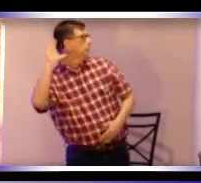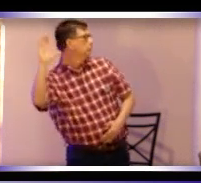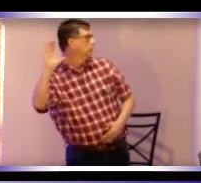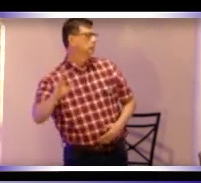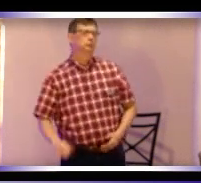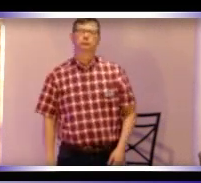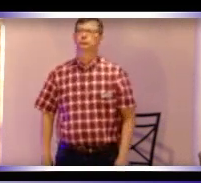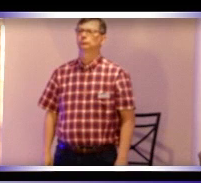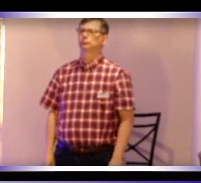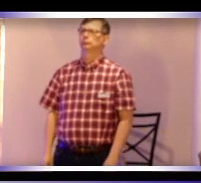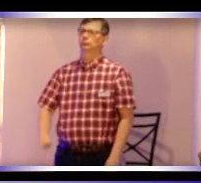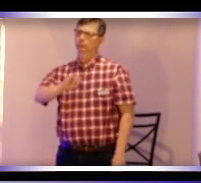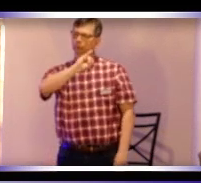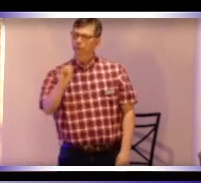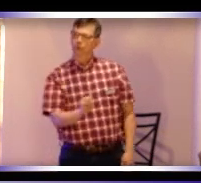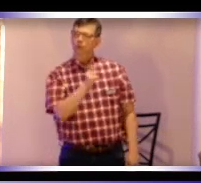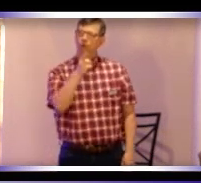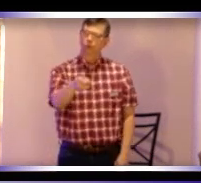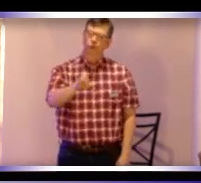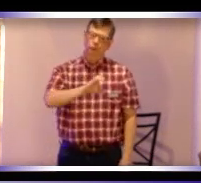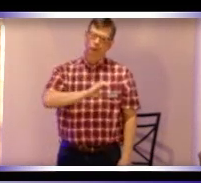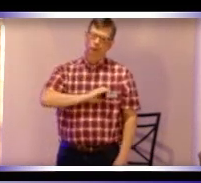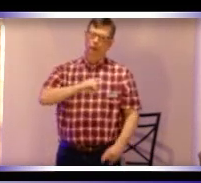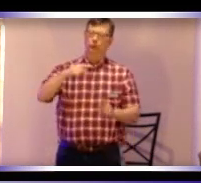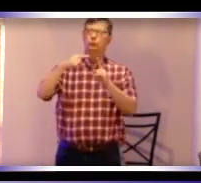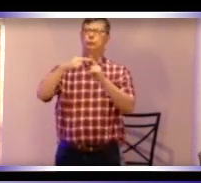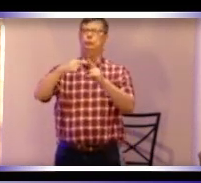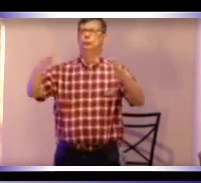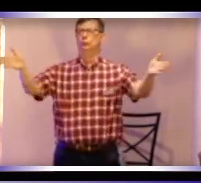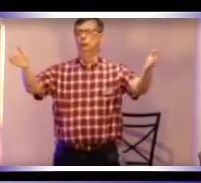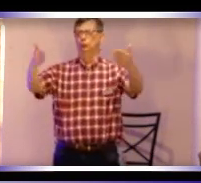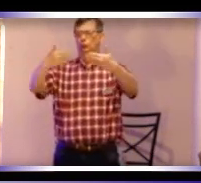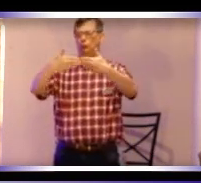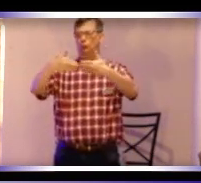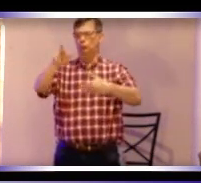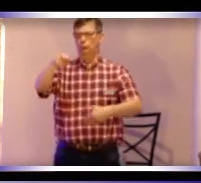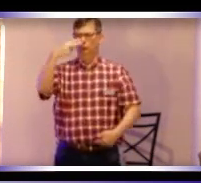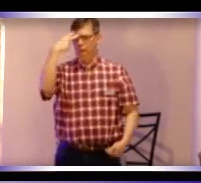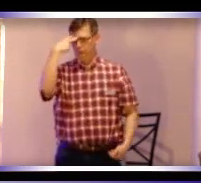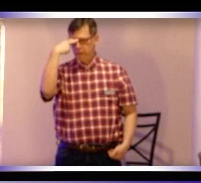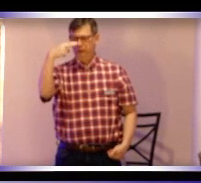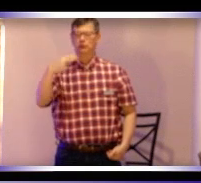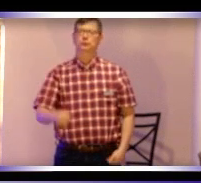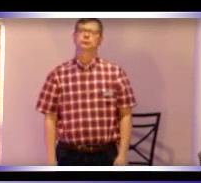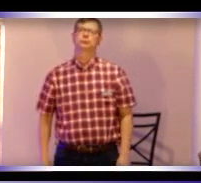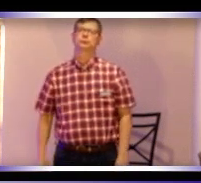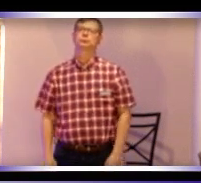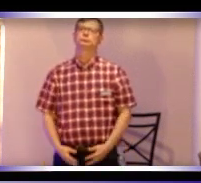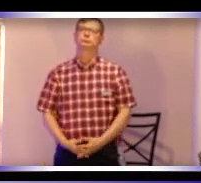And if you care to, close your eyes. If it's comfortable, kind